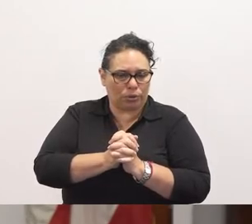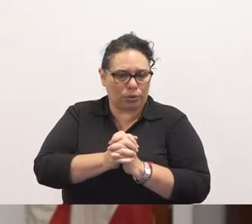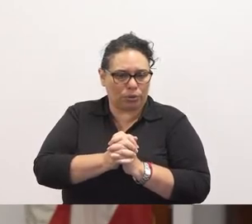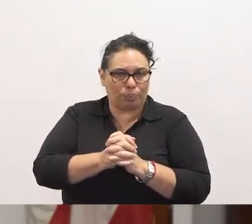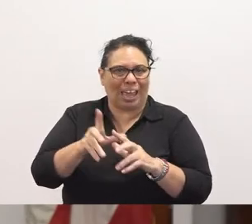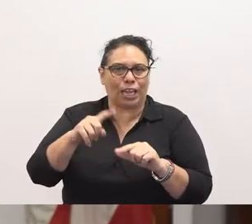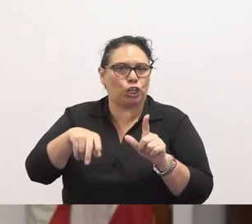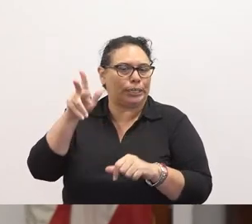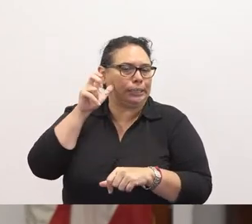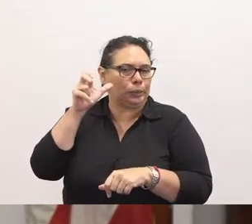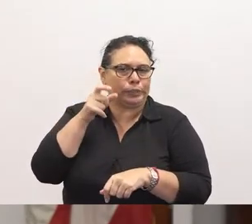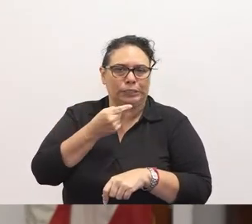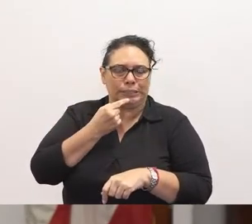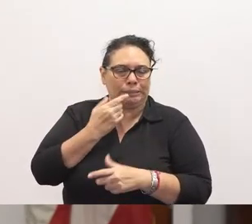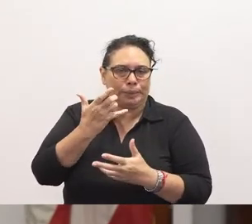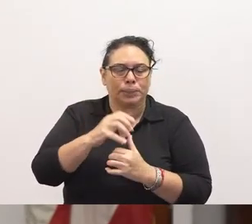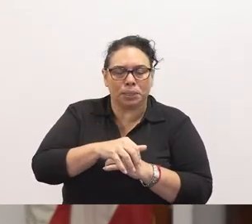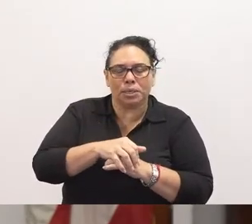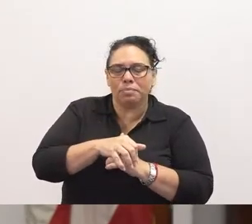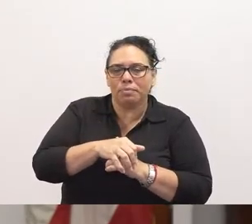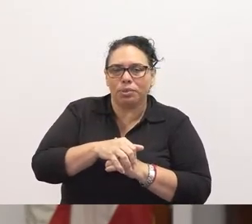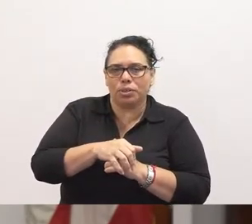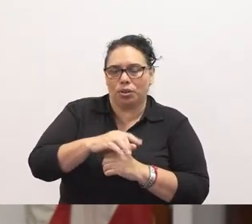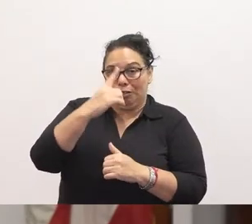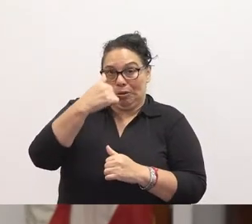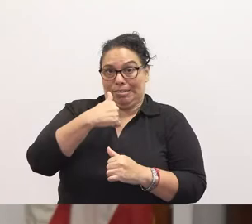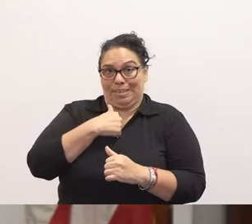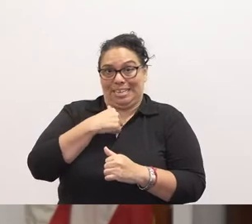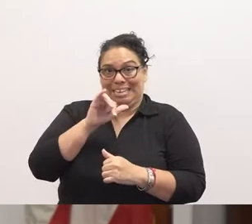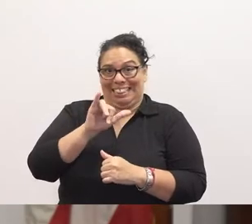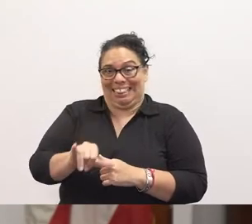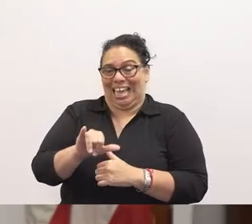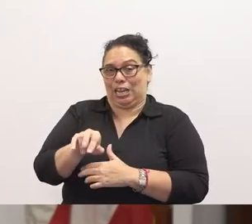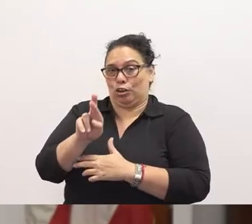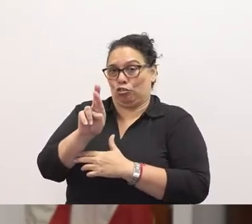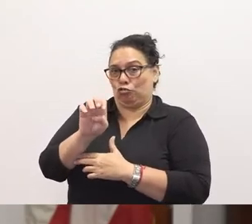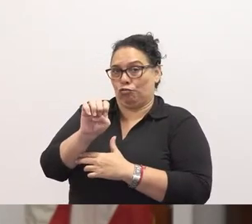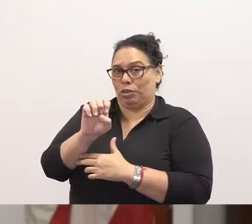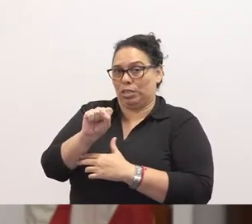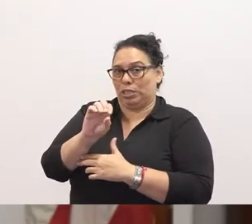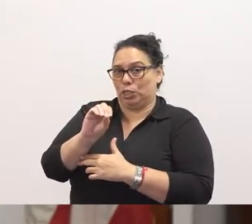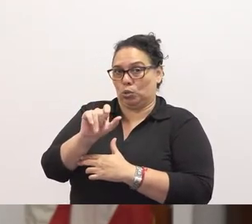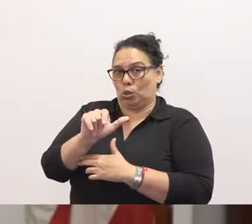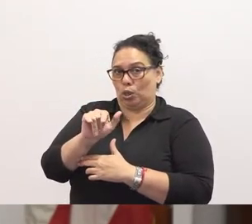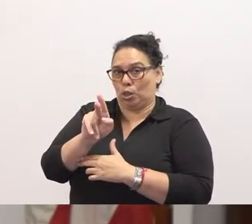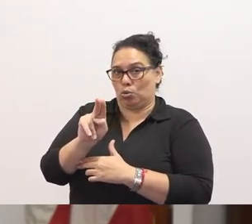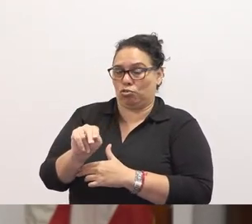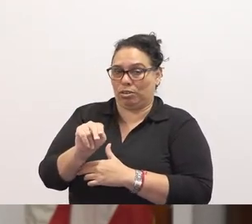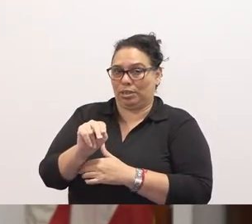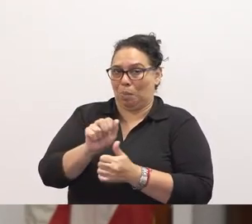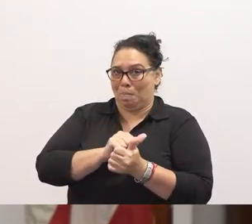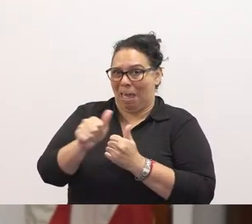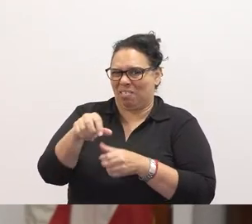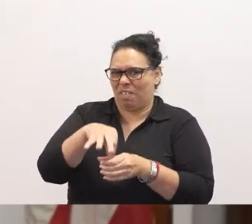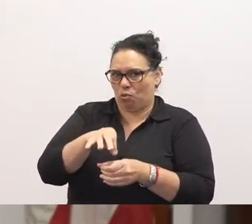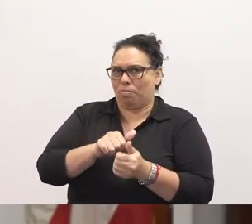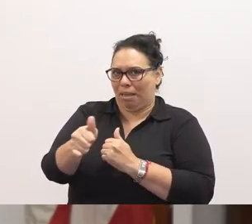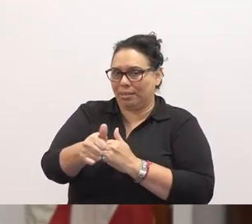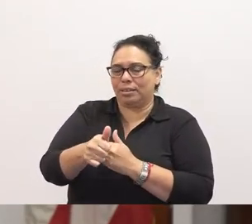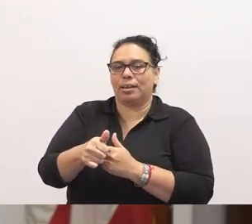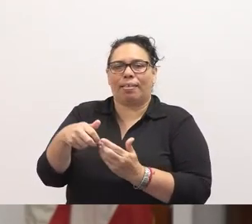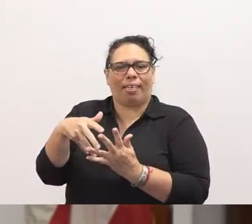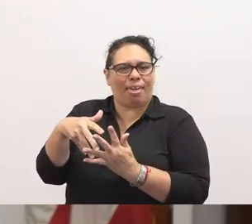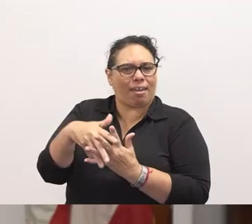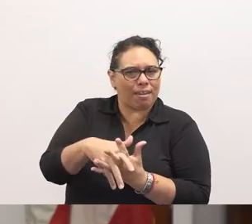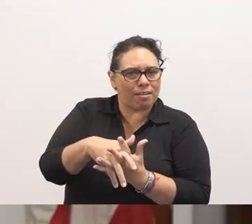All students with disabilities are generalized students, right? Yep. And so to me, that resolution that we passed anchors not just the ability to